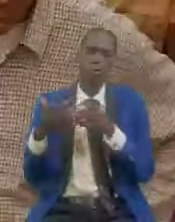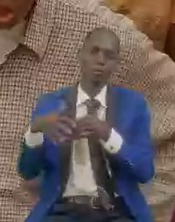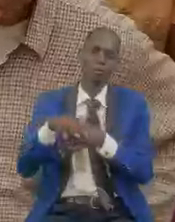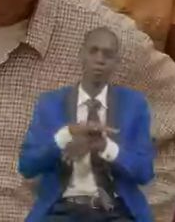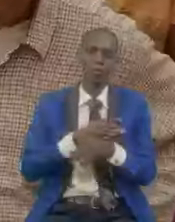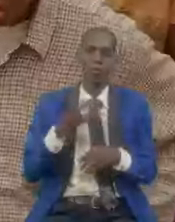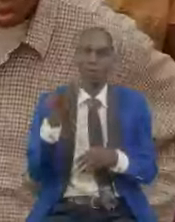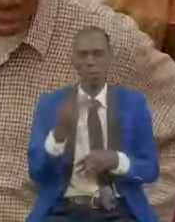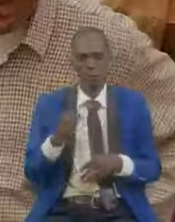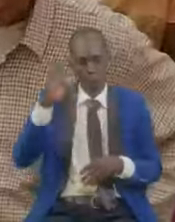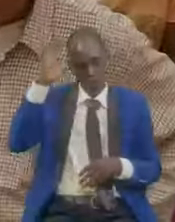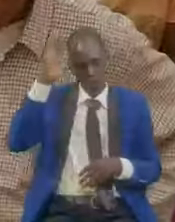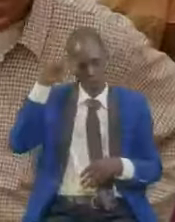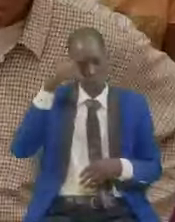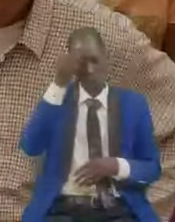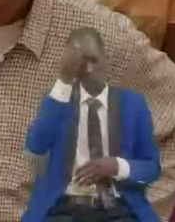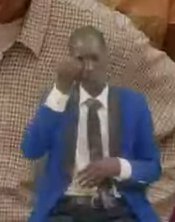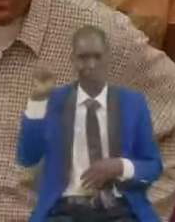of disobedience.